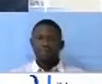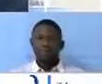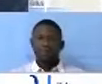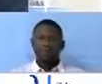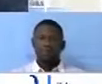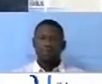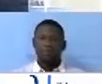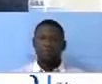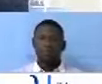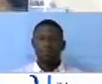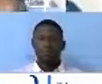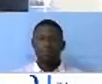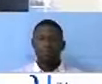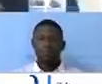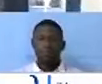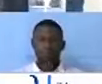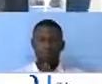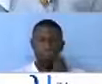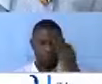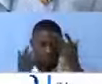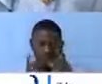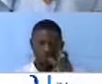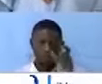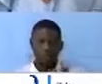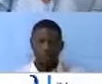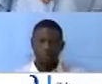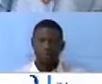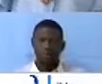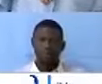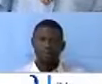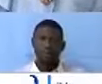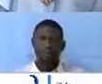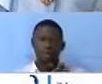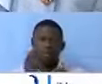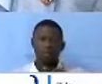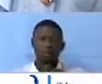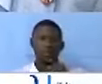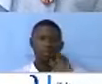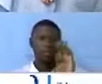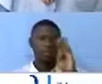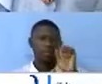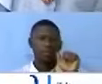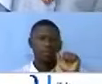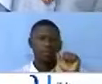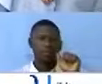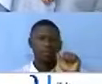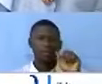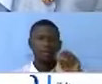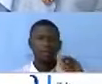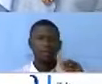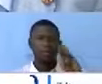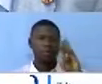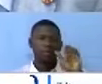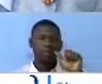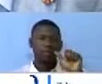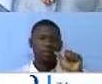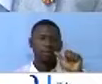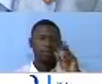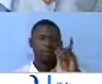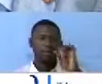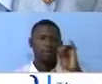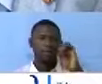guys, and that council, they reference them to that Bamba Dinka from the 28th January